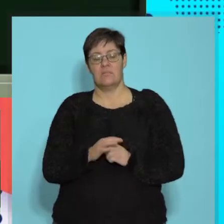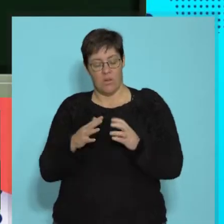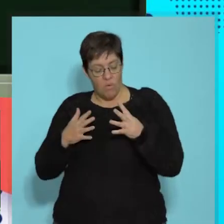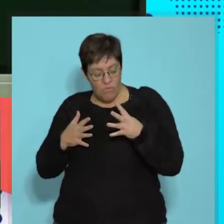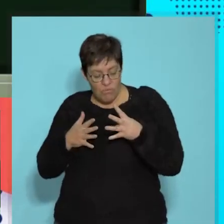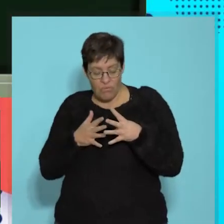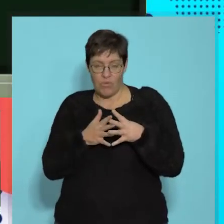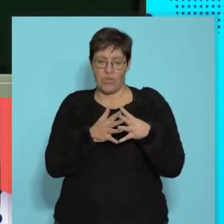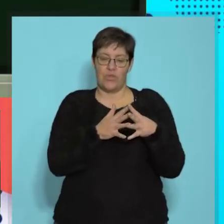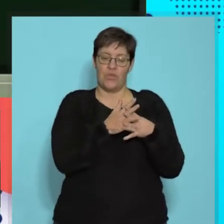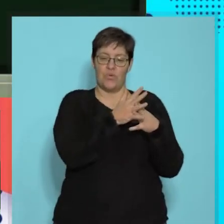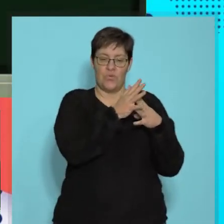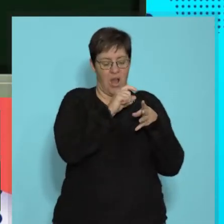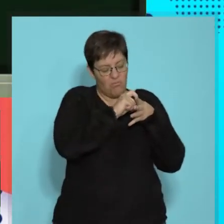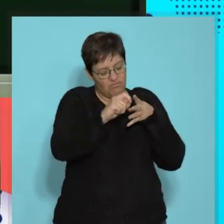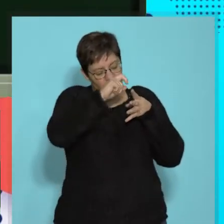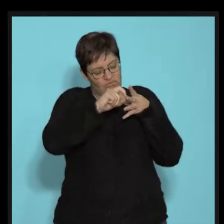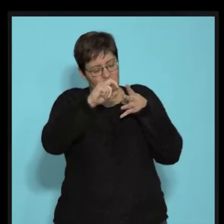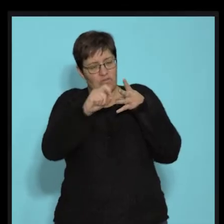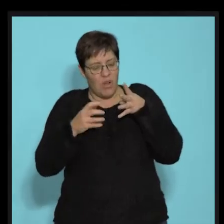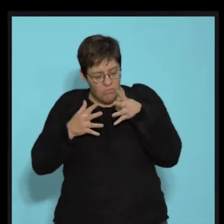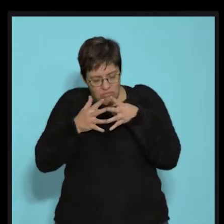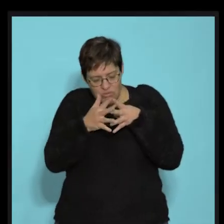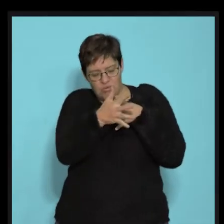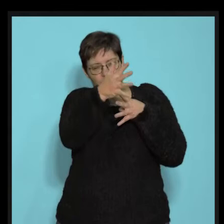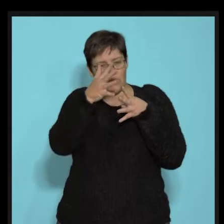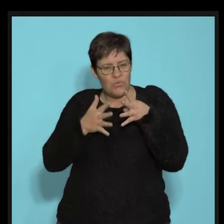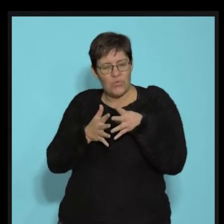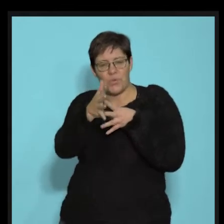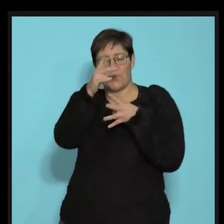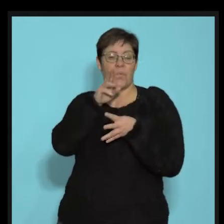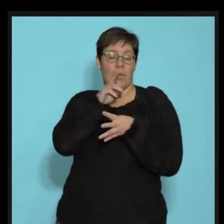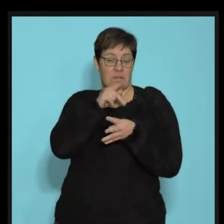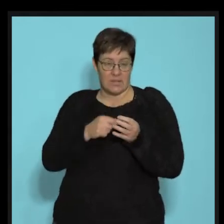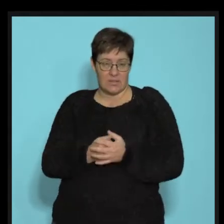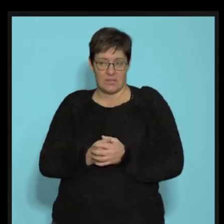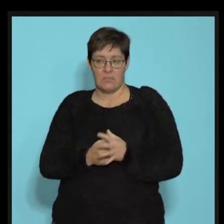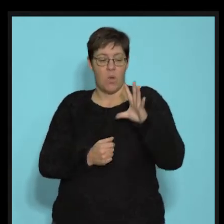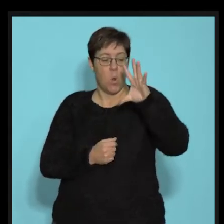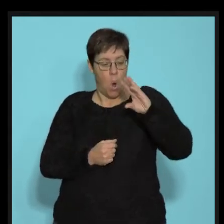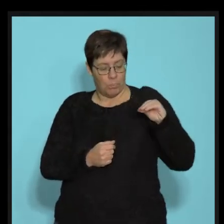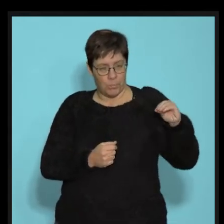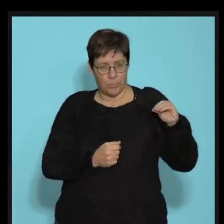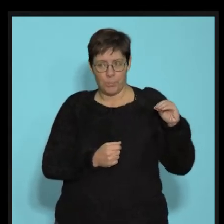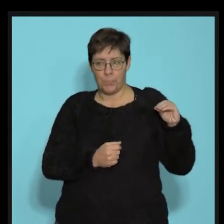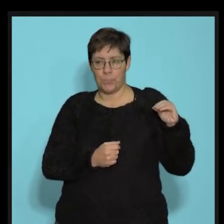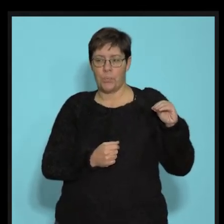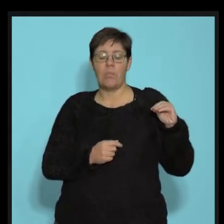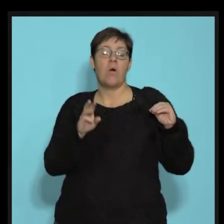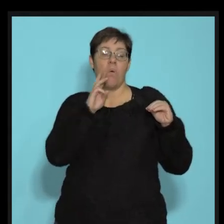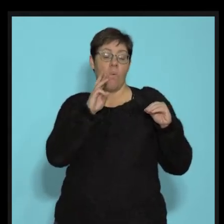little grooves that goes through the gill. So what happens is when it goes the mouth, the water moves over the